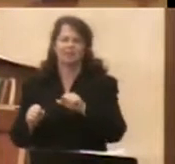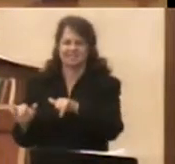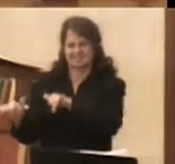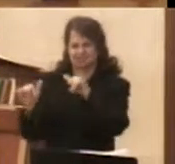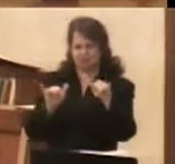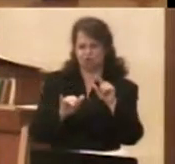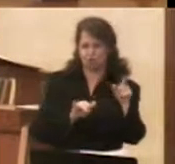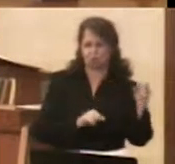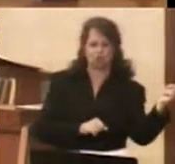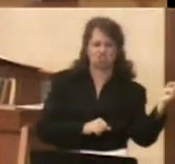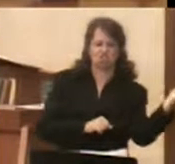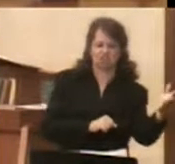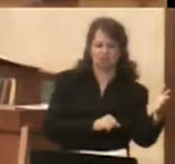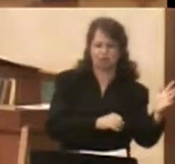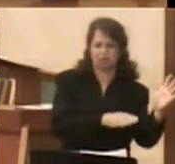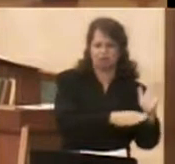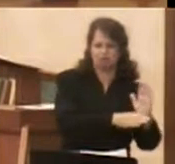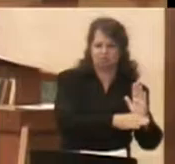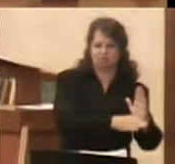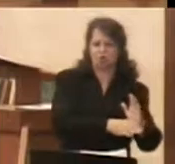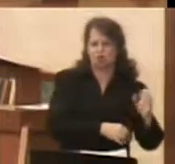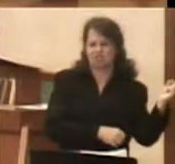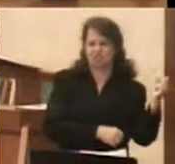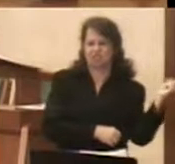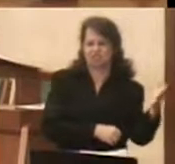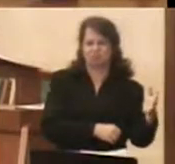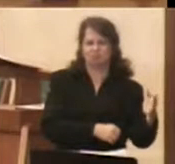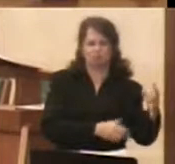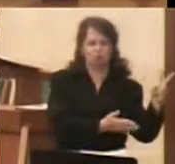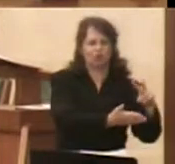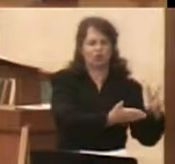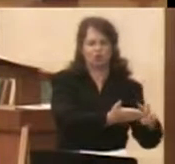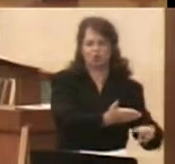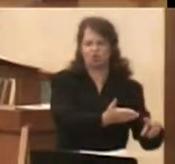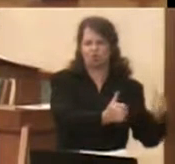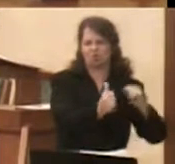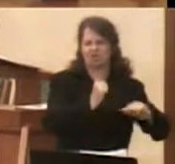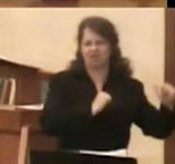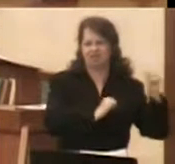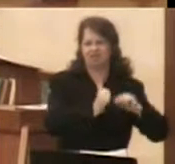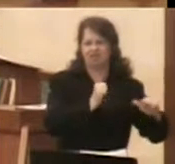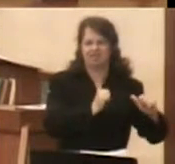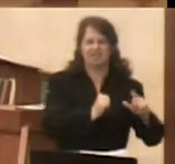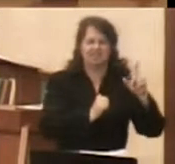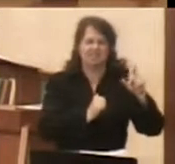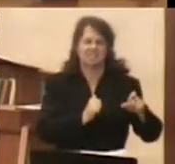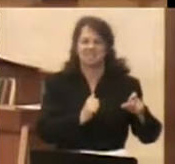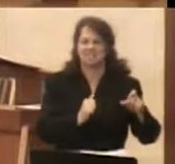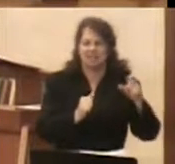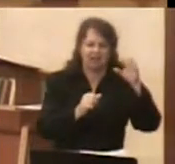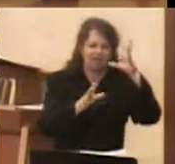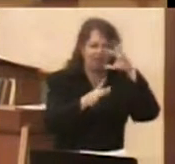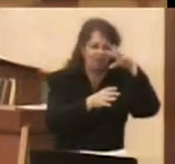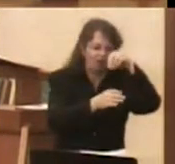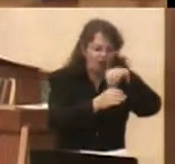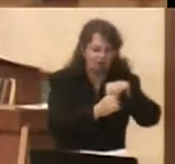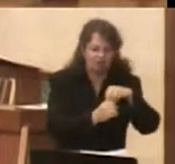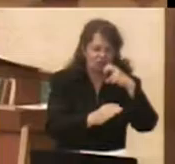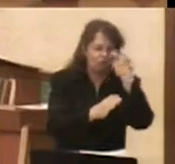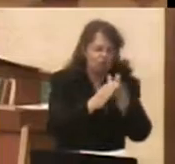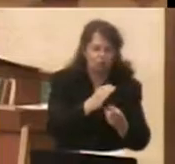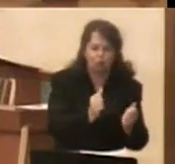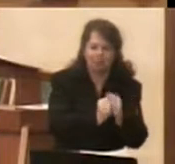a Shakespeare piece of literature, and you sort of have to get into the language before you can understand